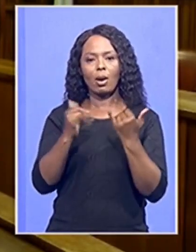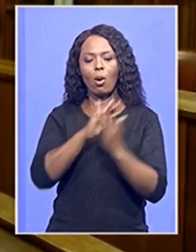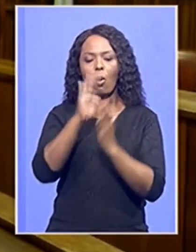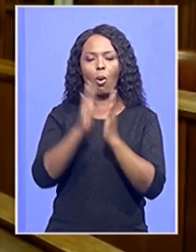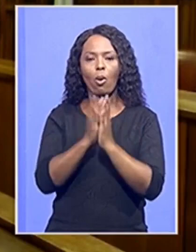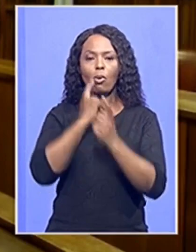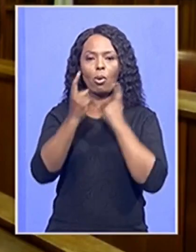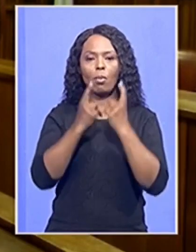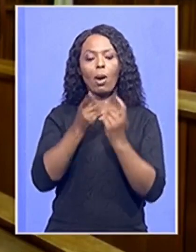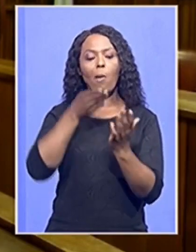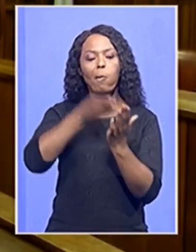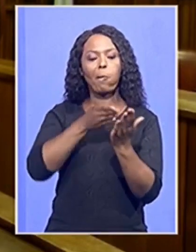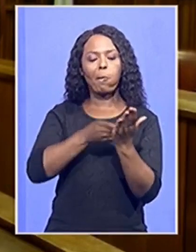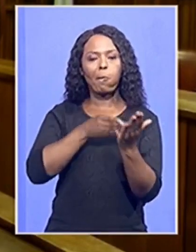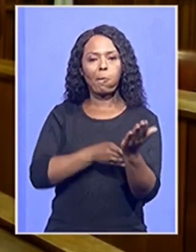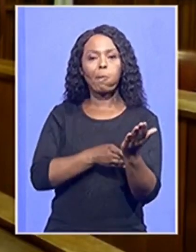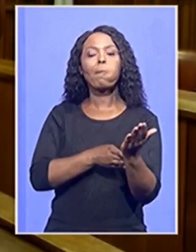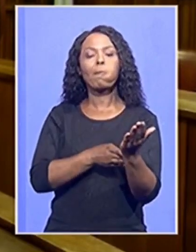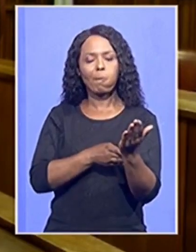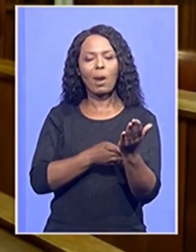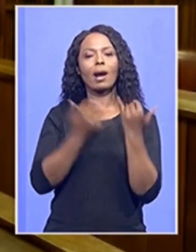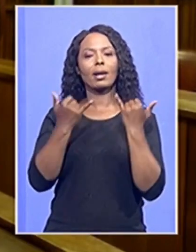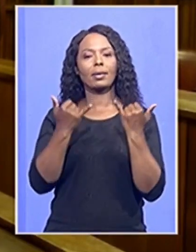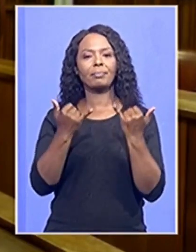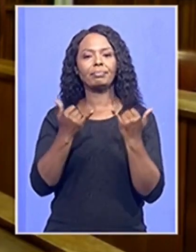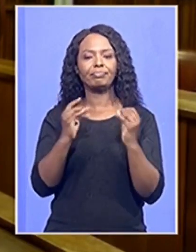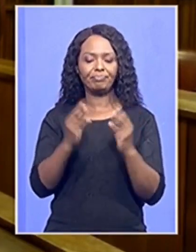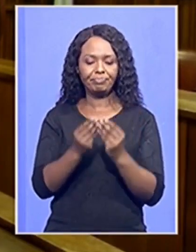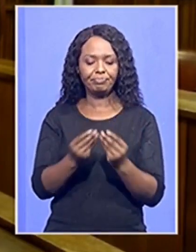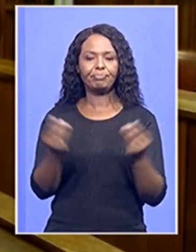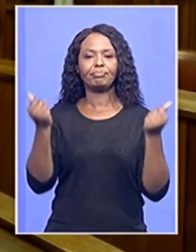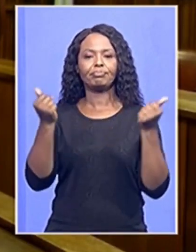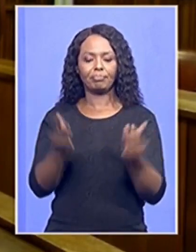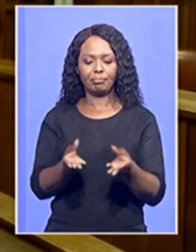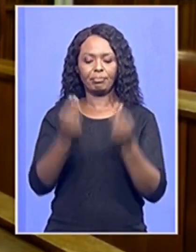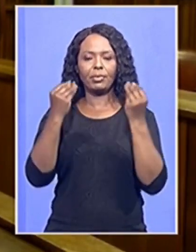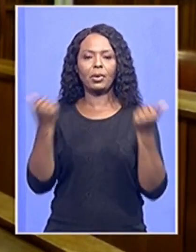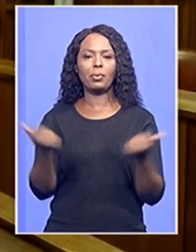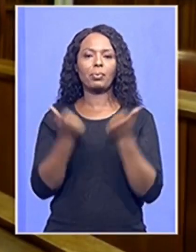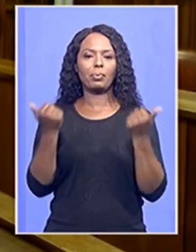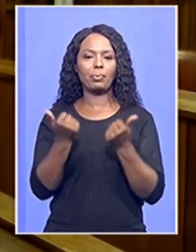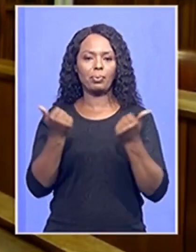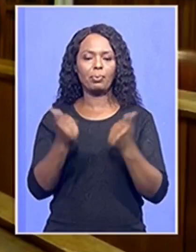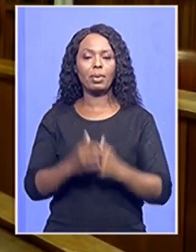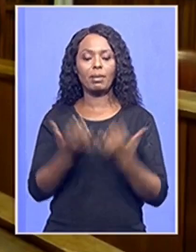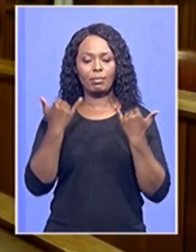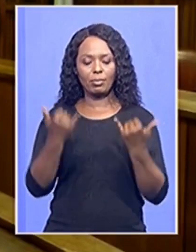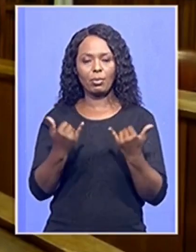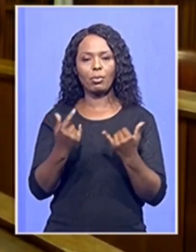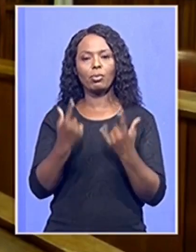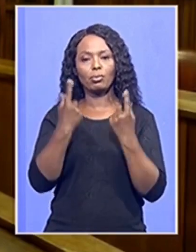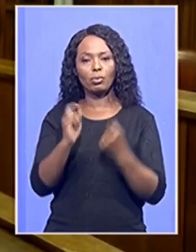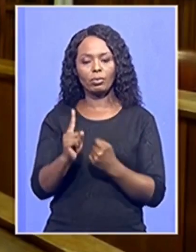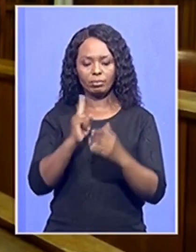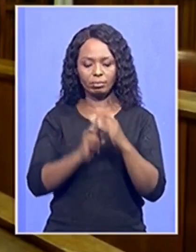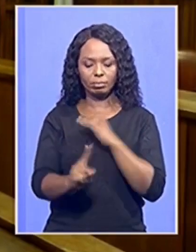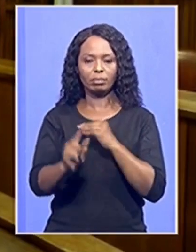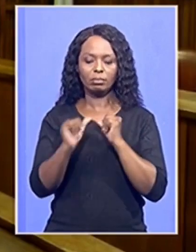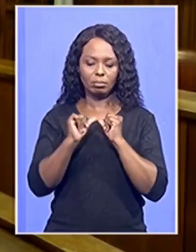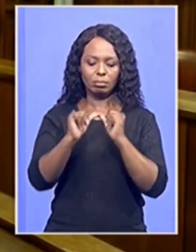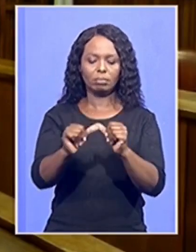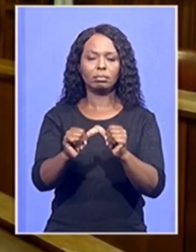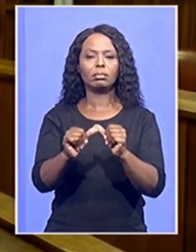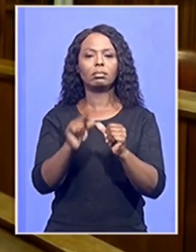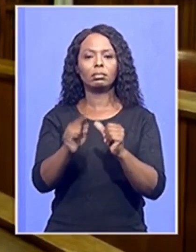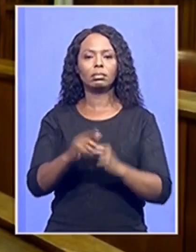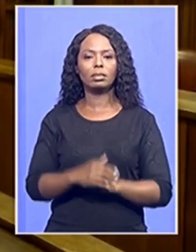have raised there, indeed have managed to get them and we have been exonerated, which means the issue of us say